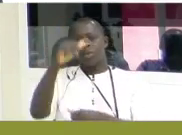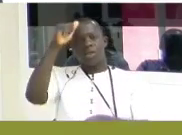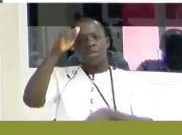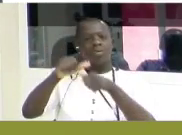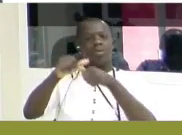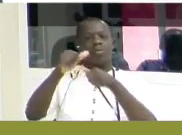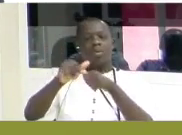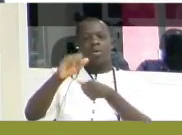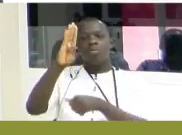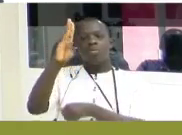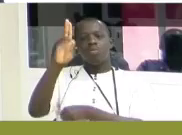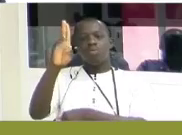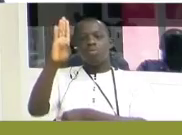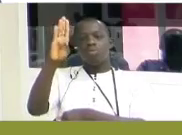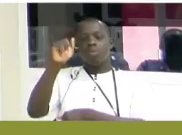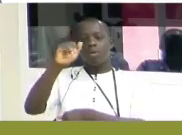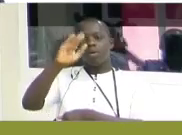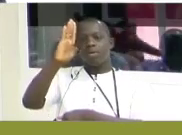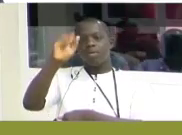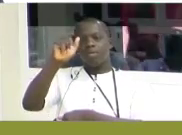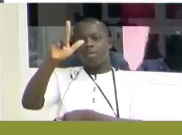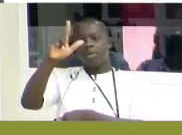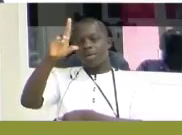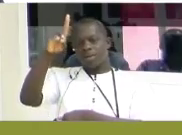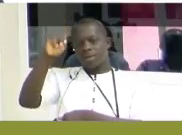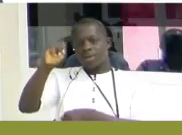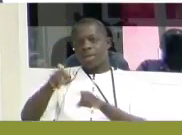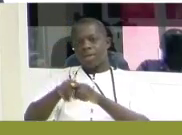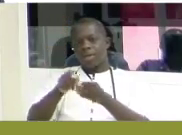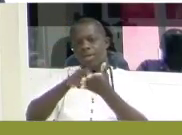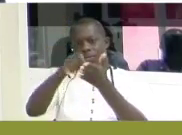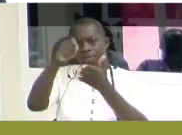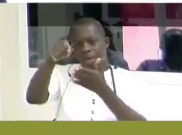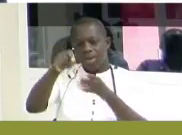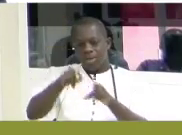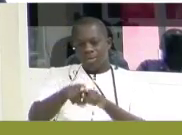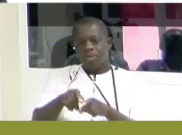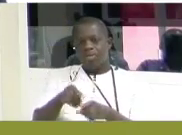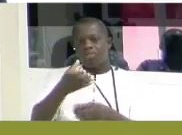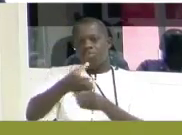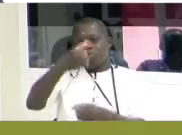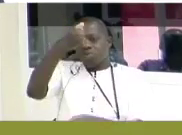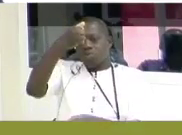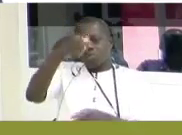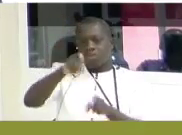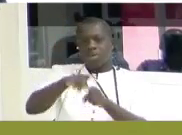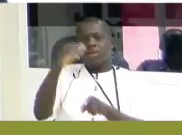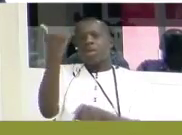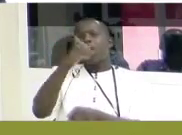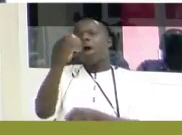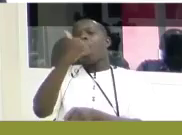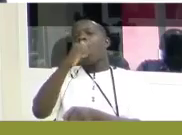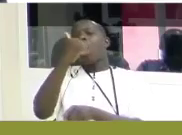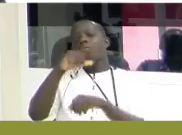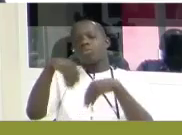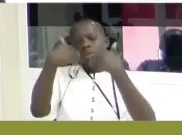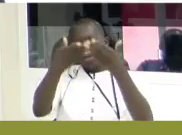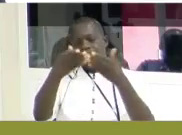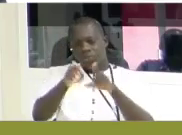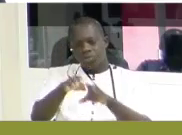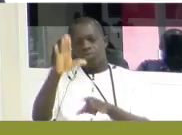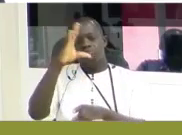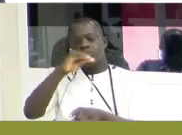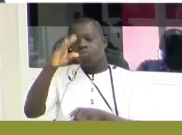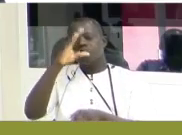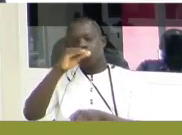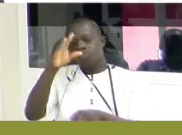buying even bottle of beers for us to take it to Wajuara's house while interviewing him, so that he can say a lot about the UDP, about